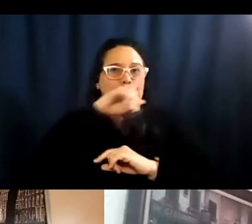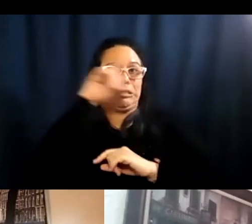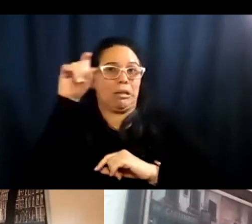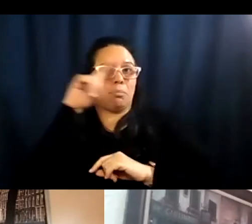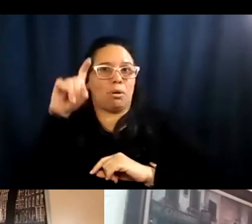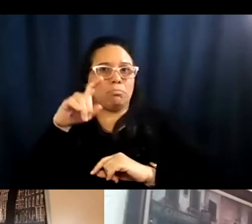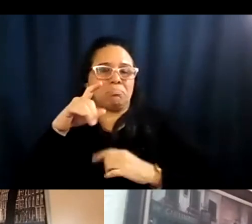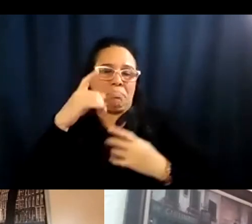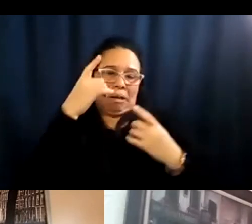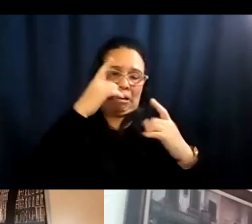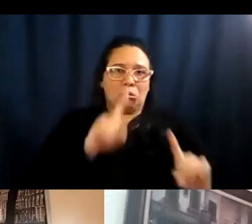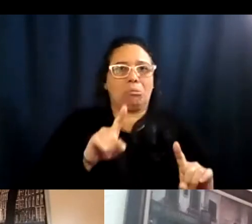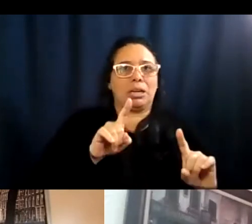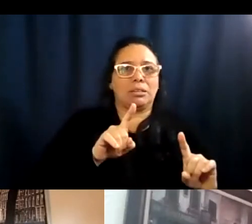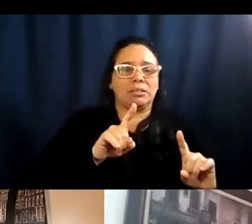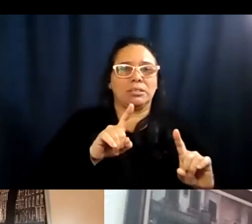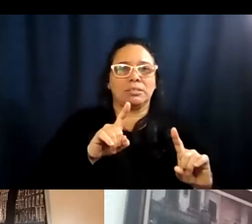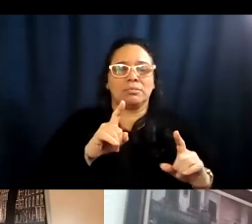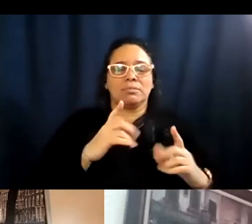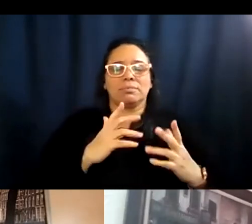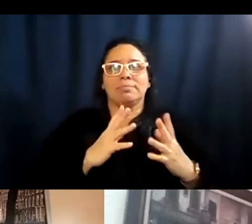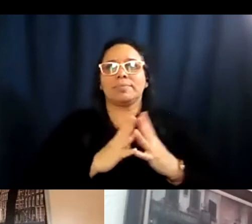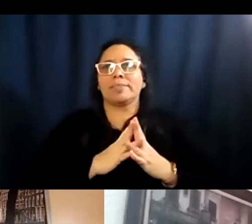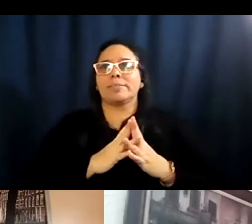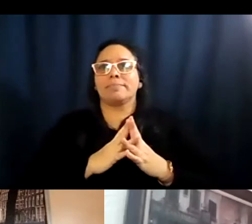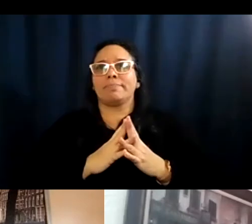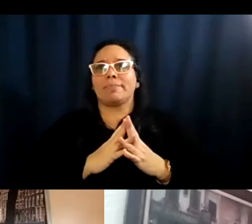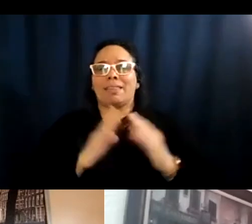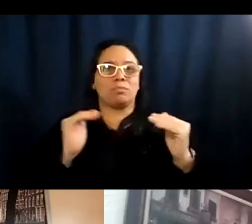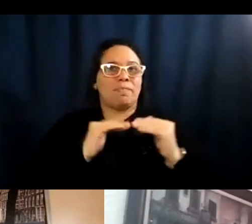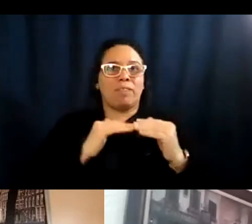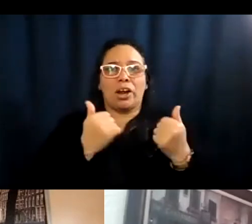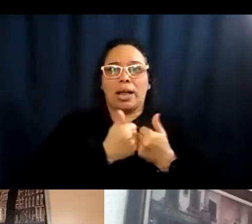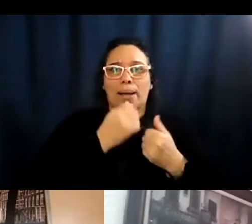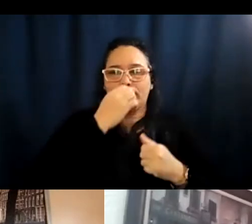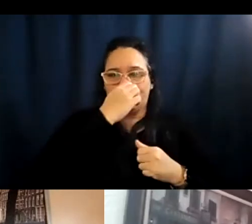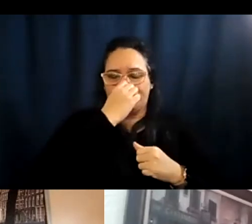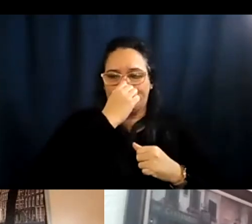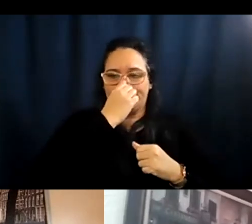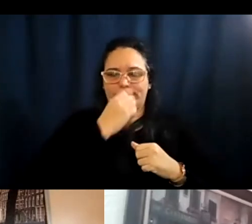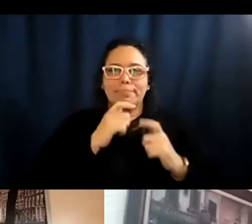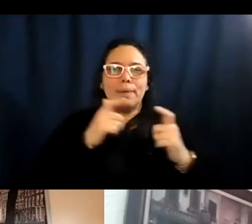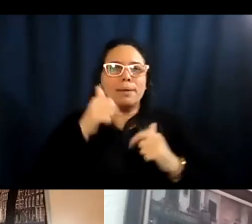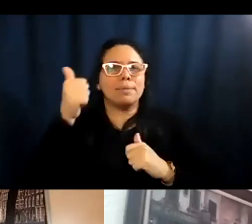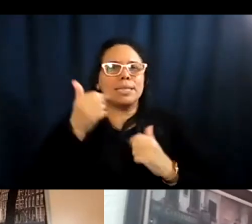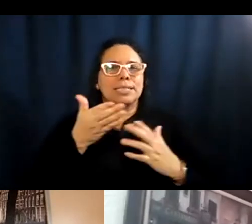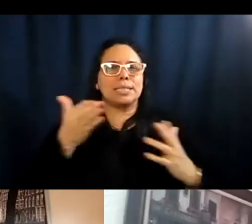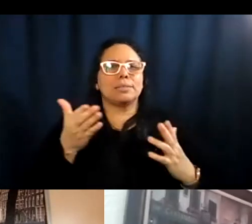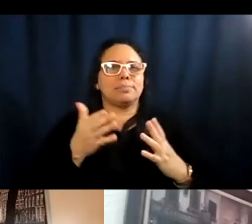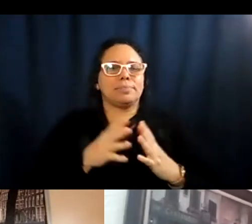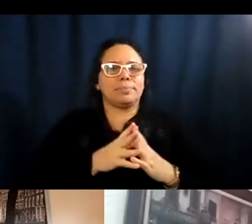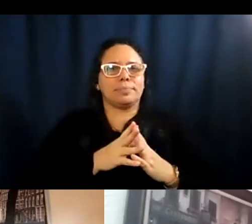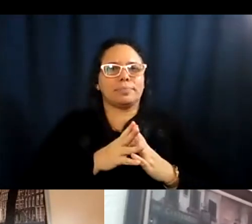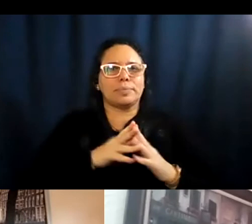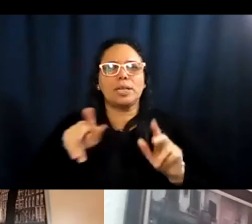most part, that happened over the summer in 2020, you know, is fair game. I think my biggest thing is people talking about property